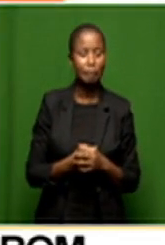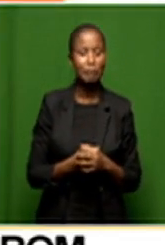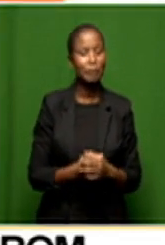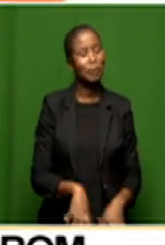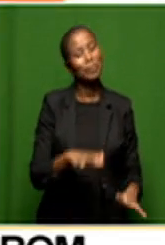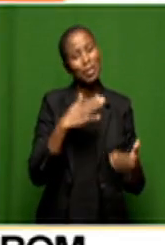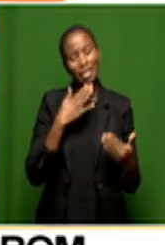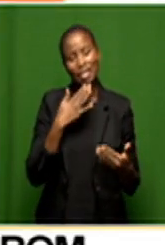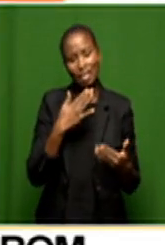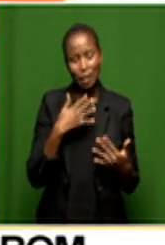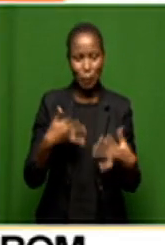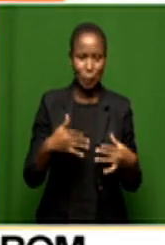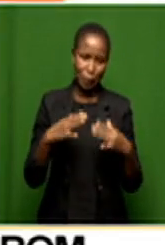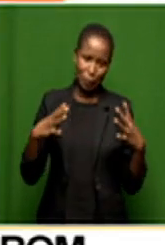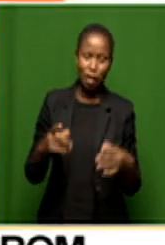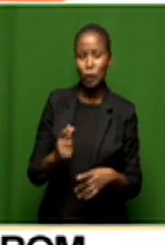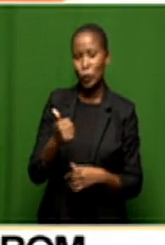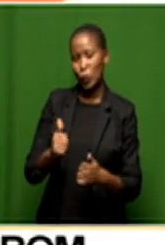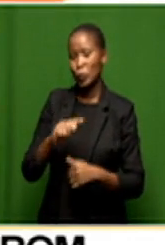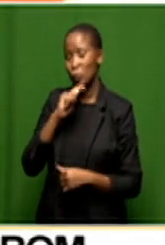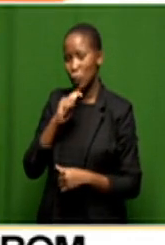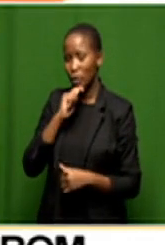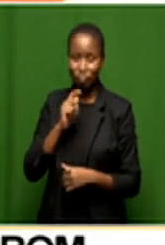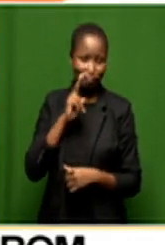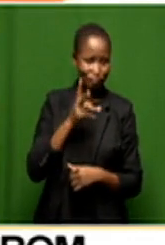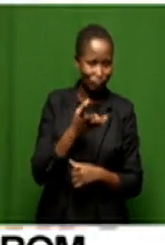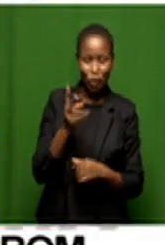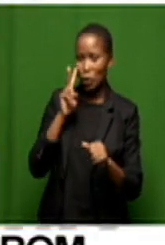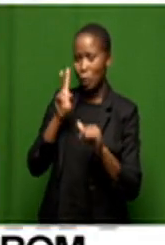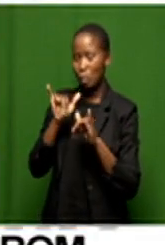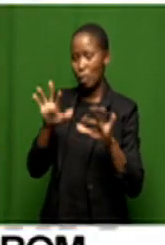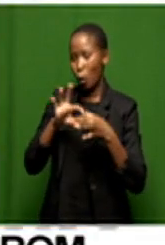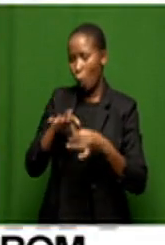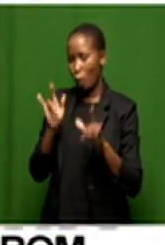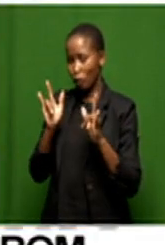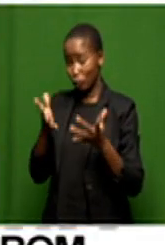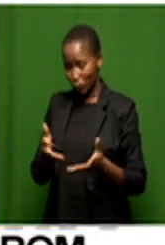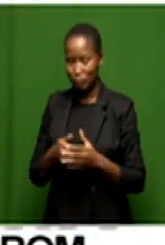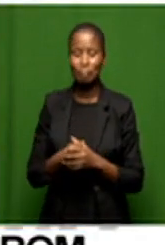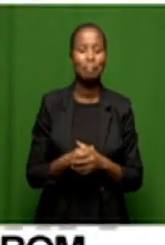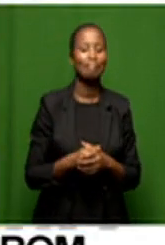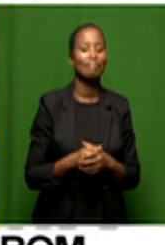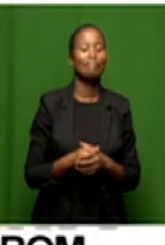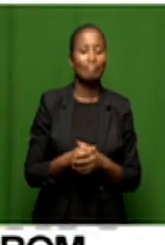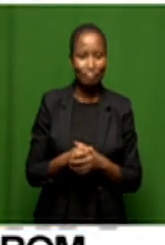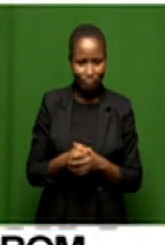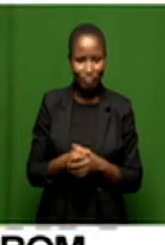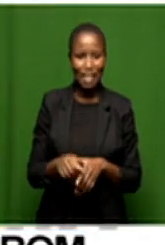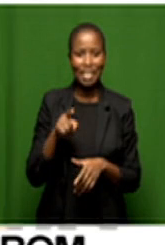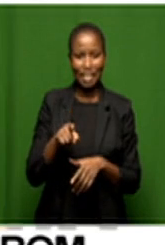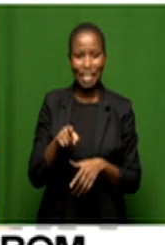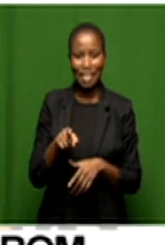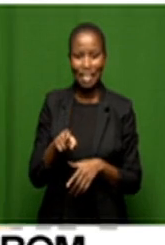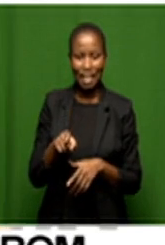Thank you so much. Good morning to you and good morning to your viewers. It's exciting times for the SUV